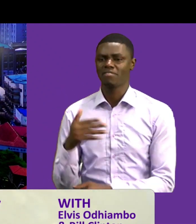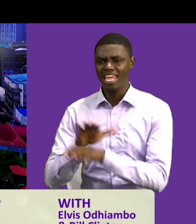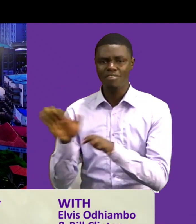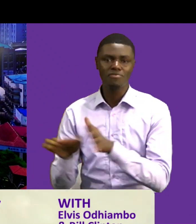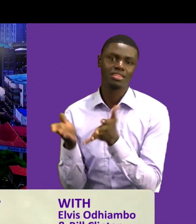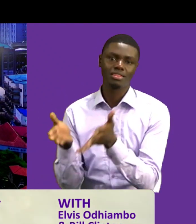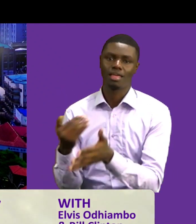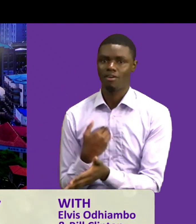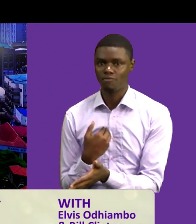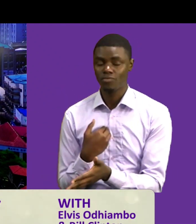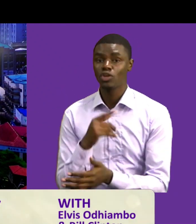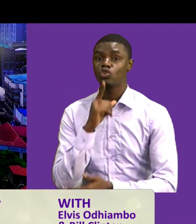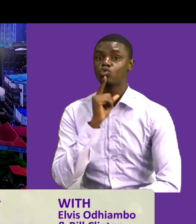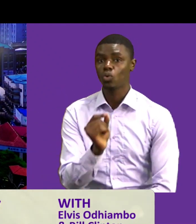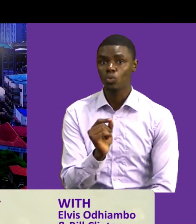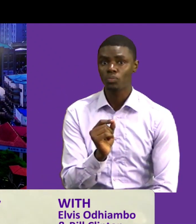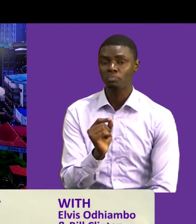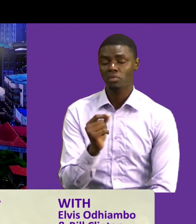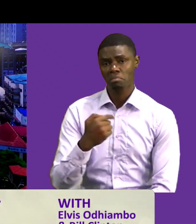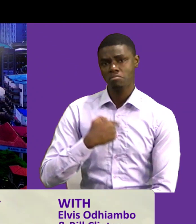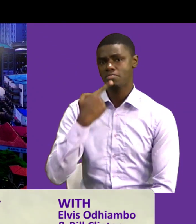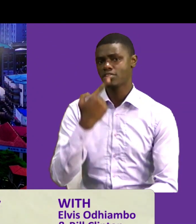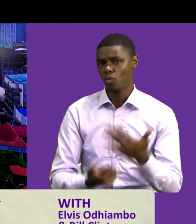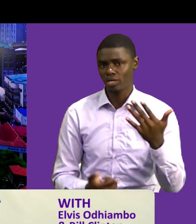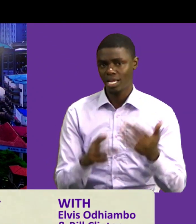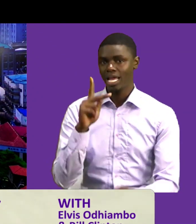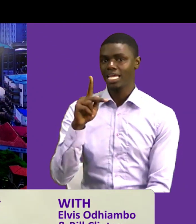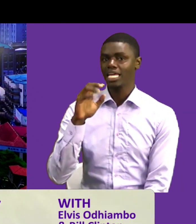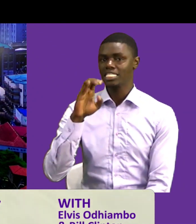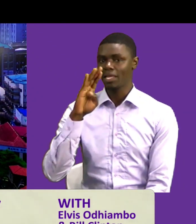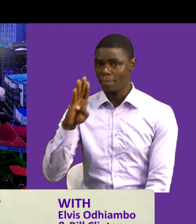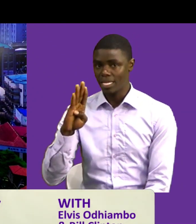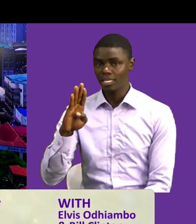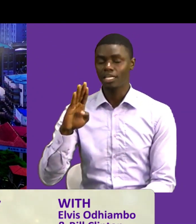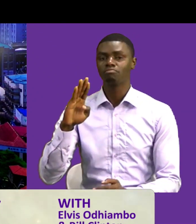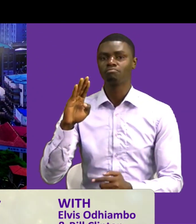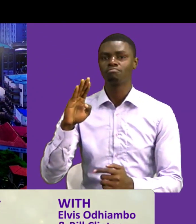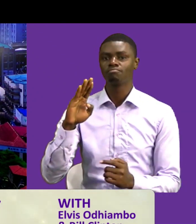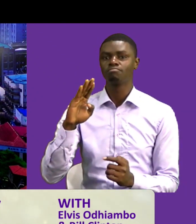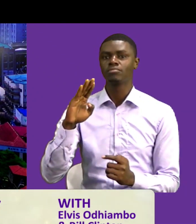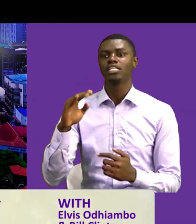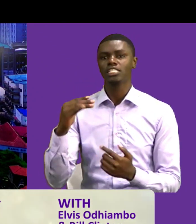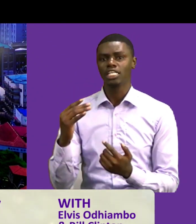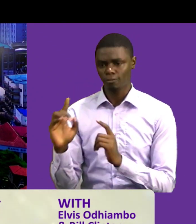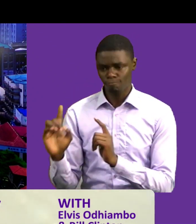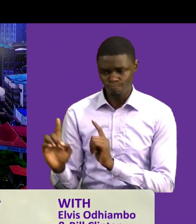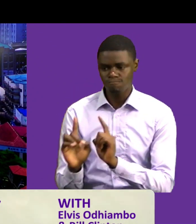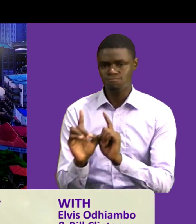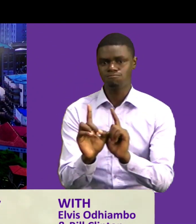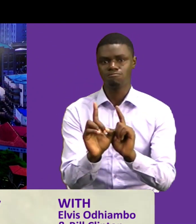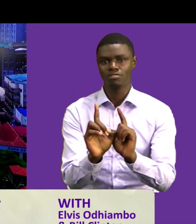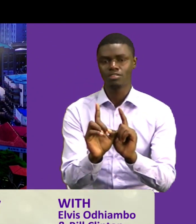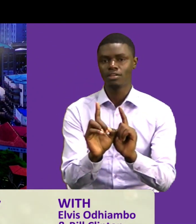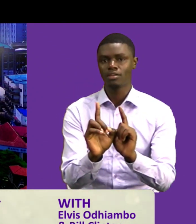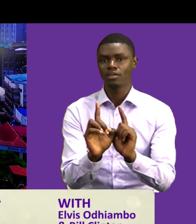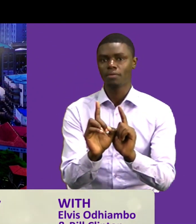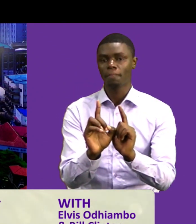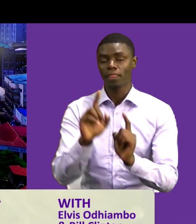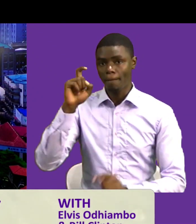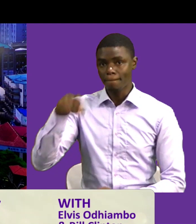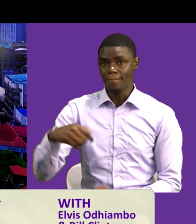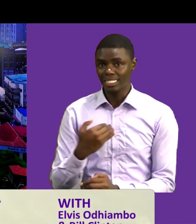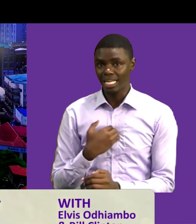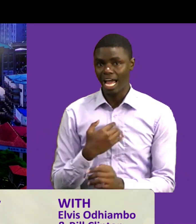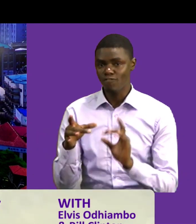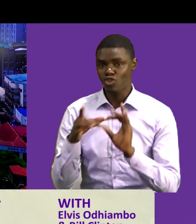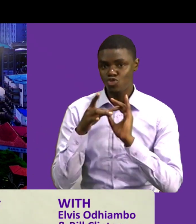everything. So I will say KCB should just go hand in hand, should have